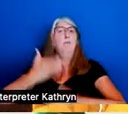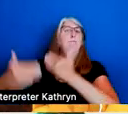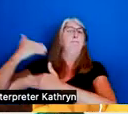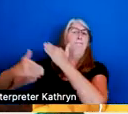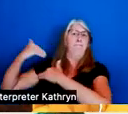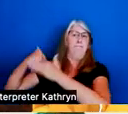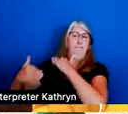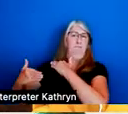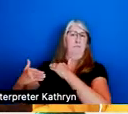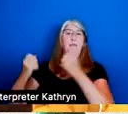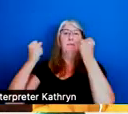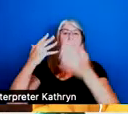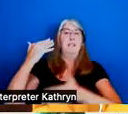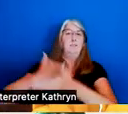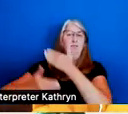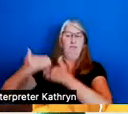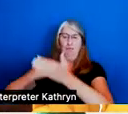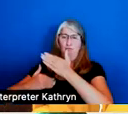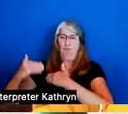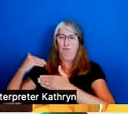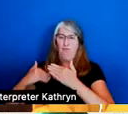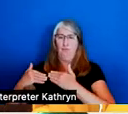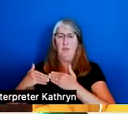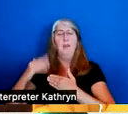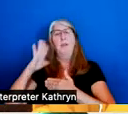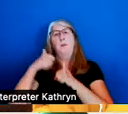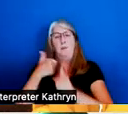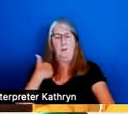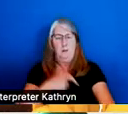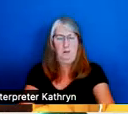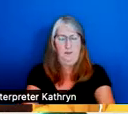the generations that will follow us.